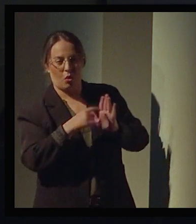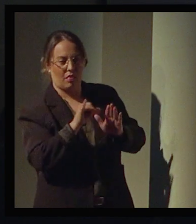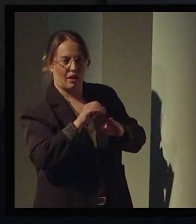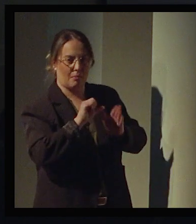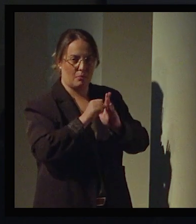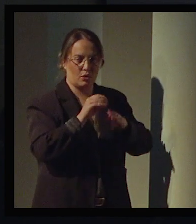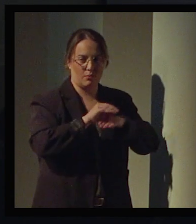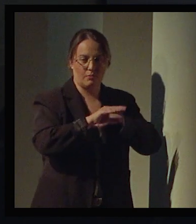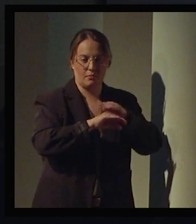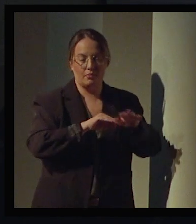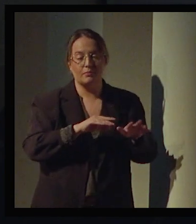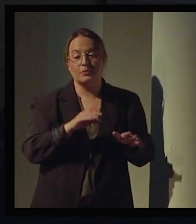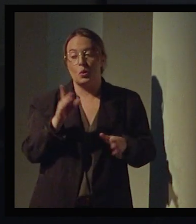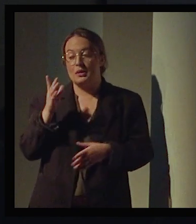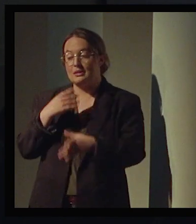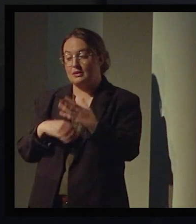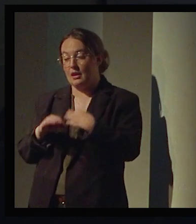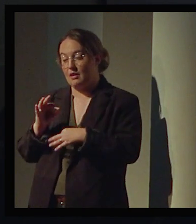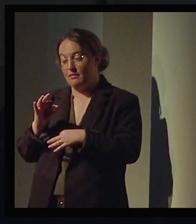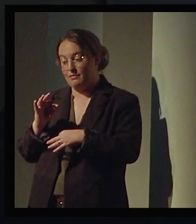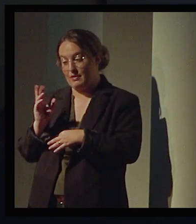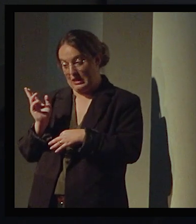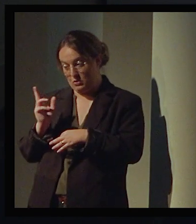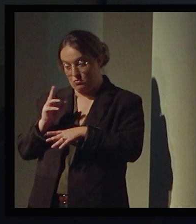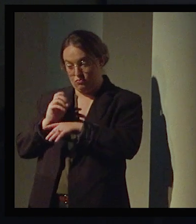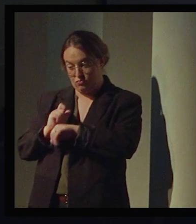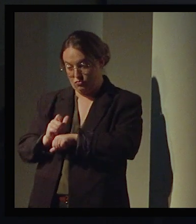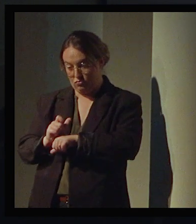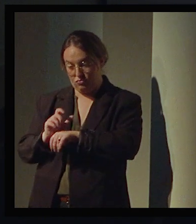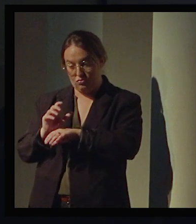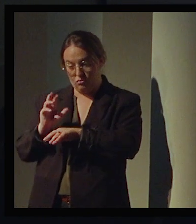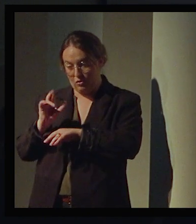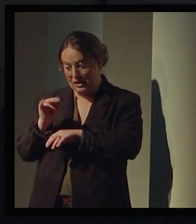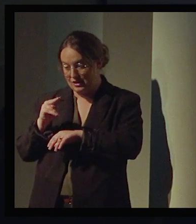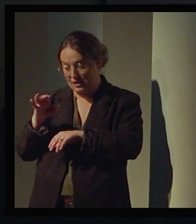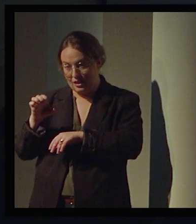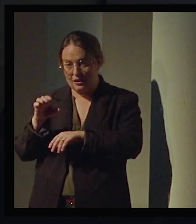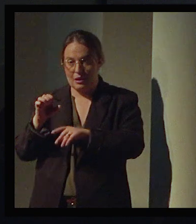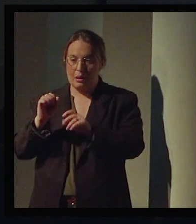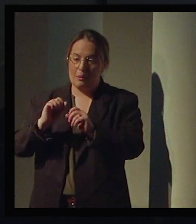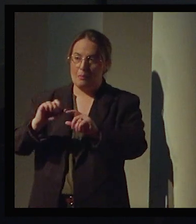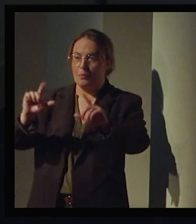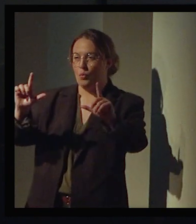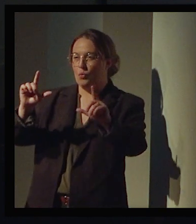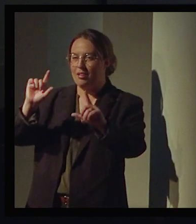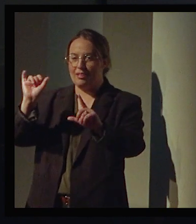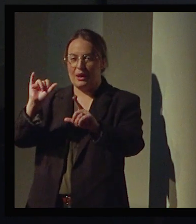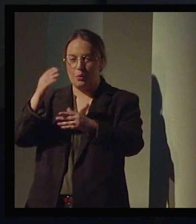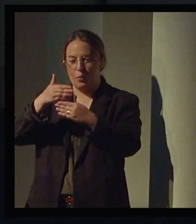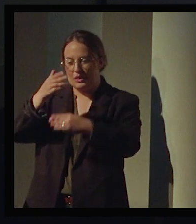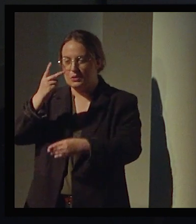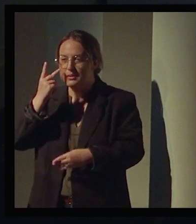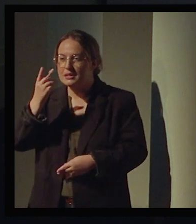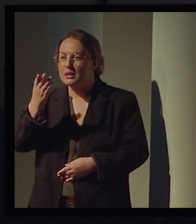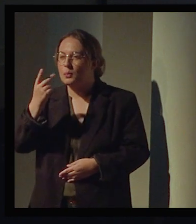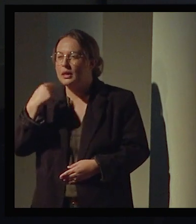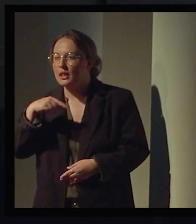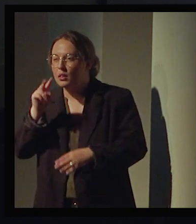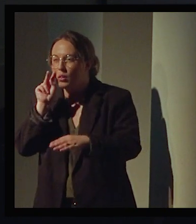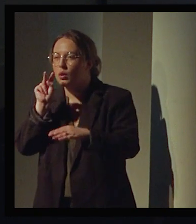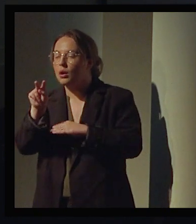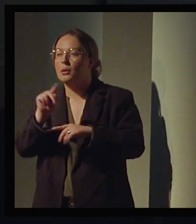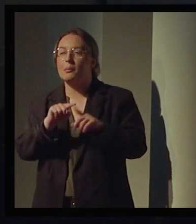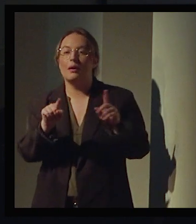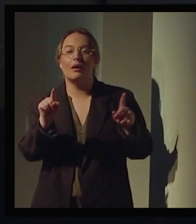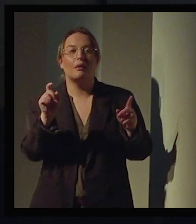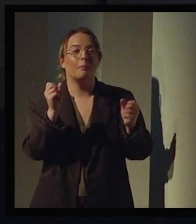defined painting since the Renaissance, which is that a painting was meant to be like a window into and through which we look,